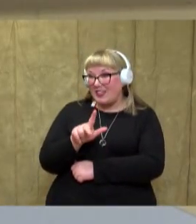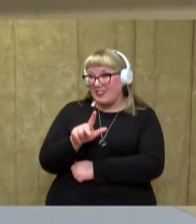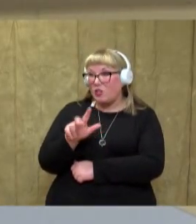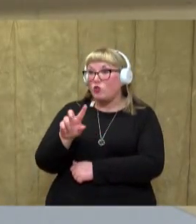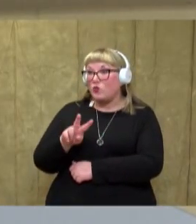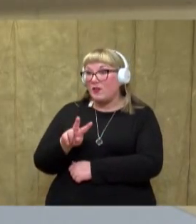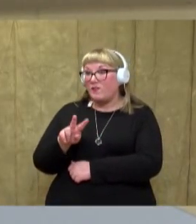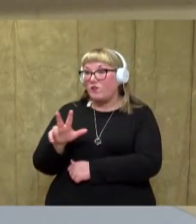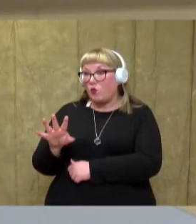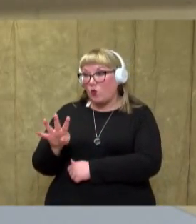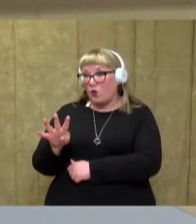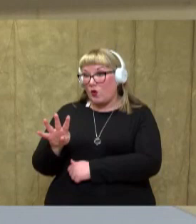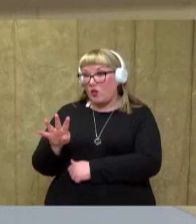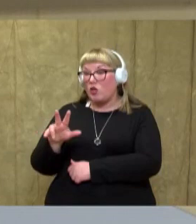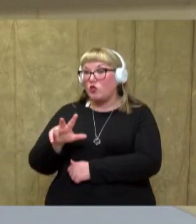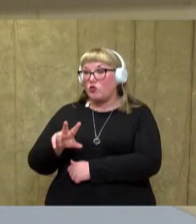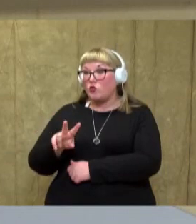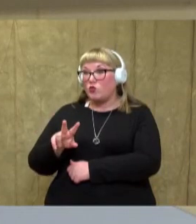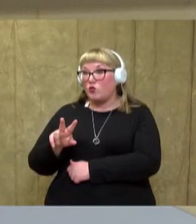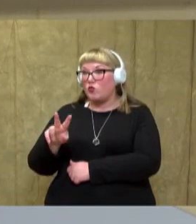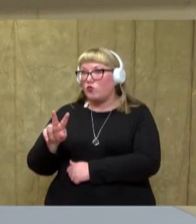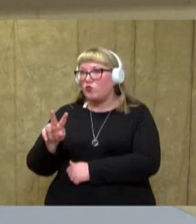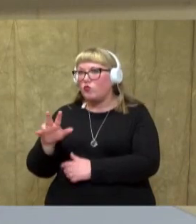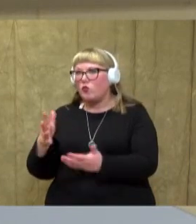23, 24,